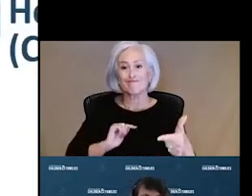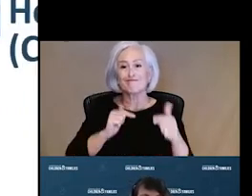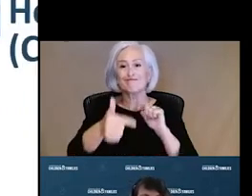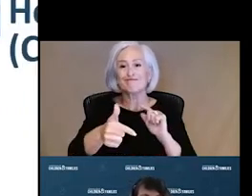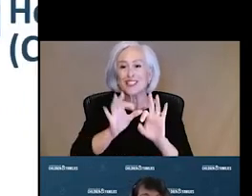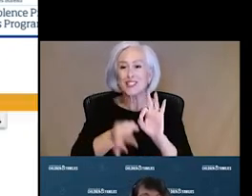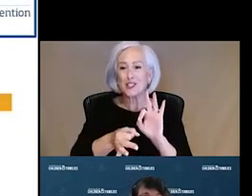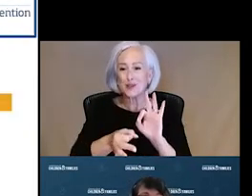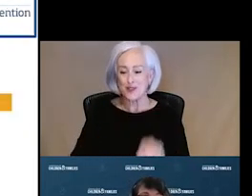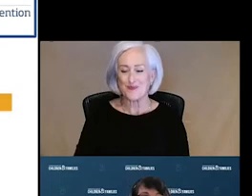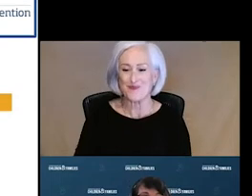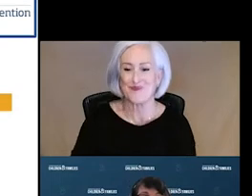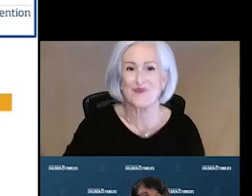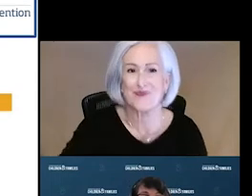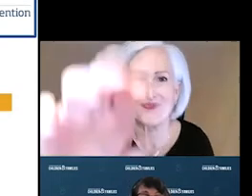First, go to